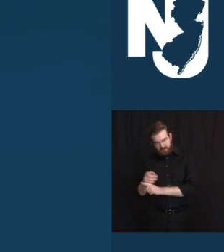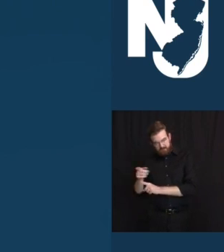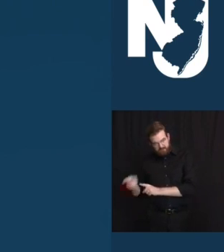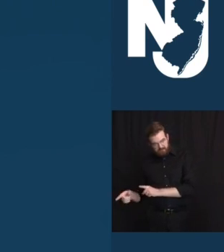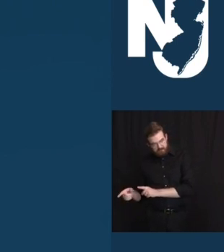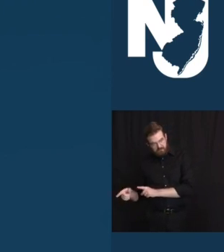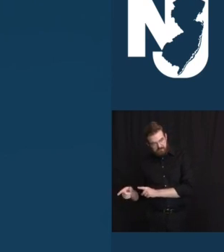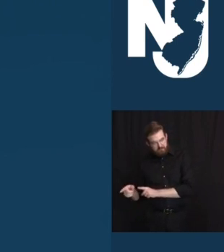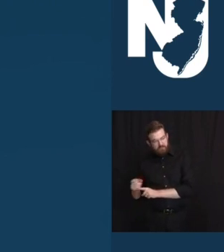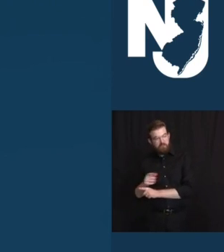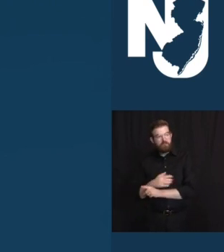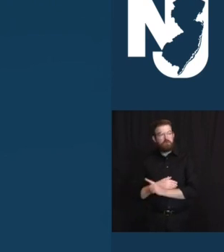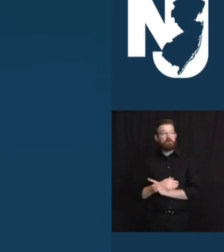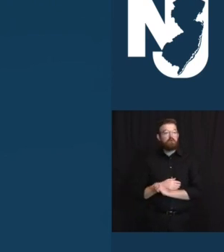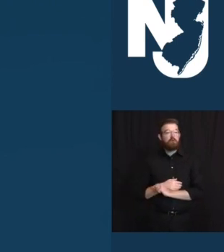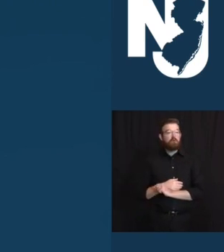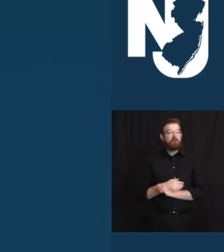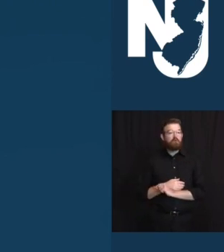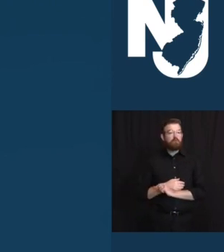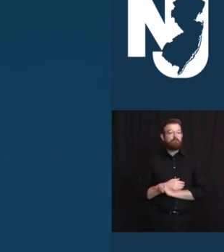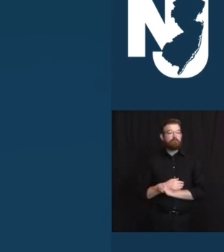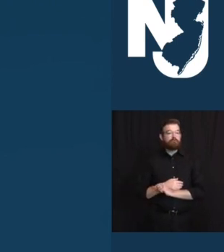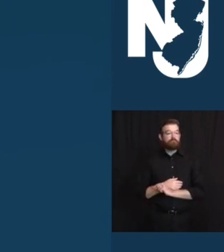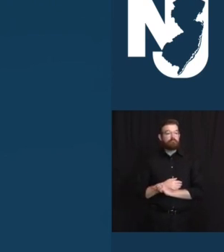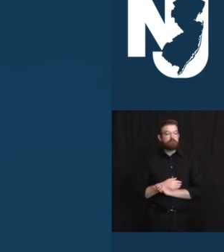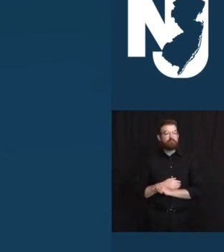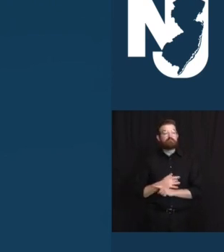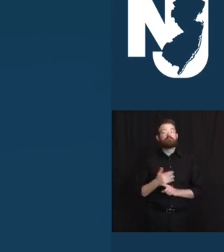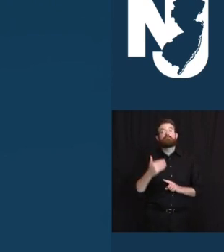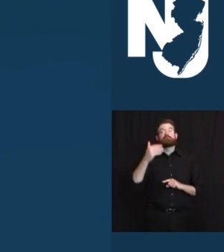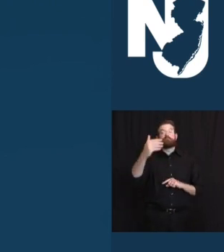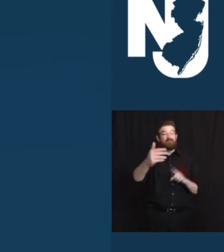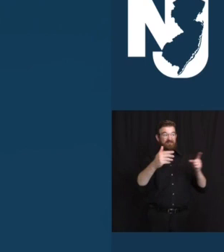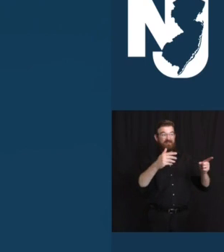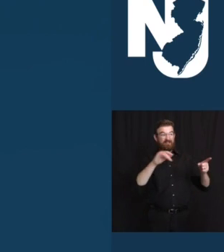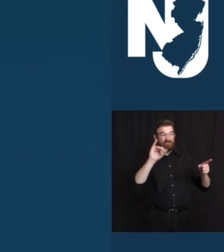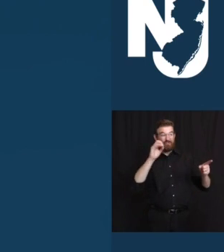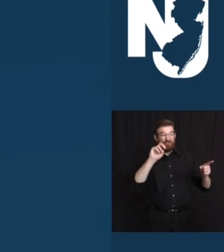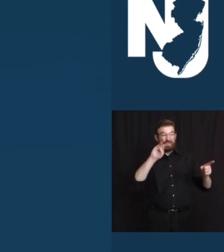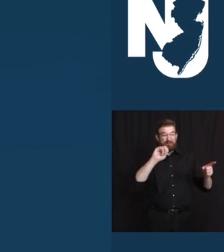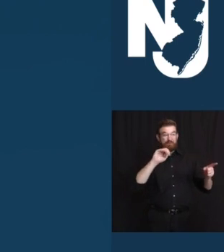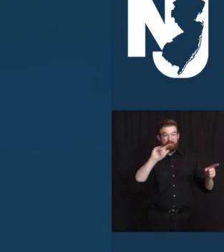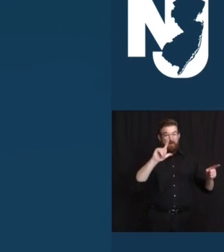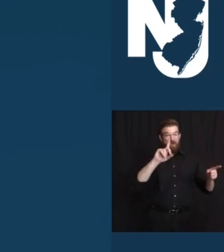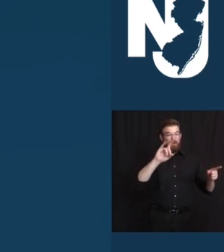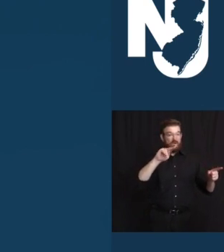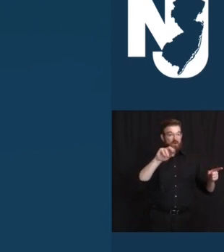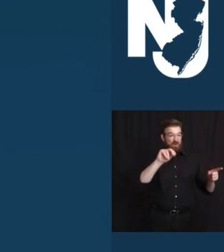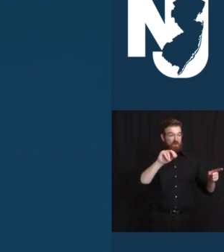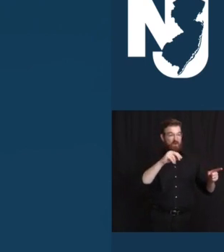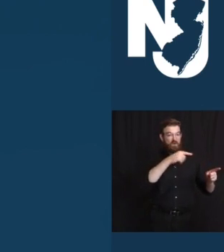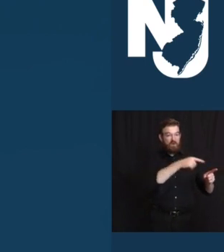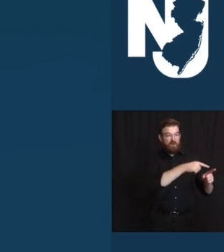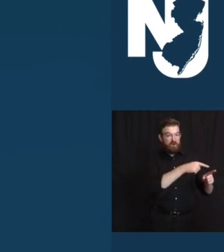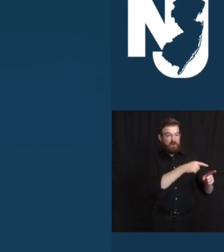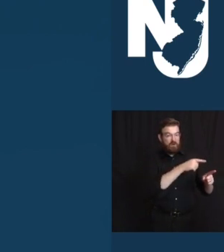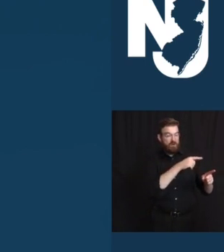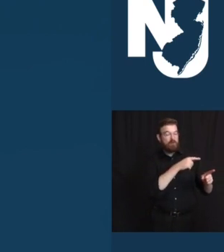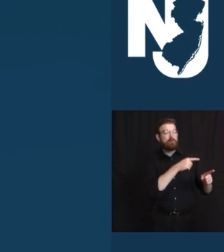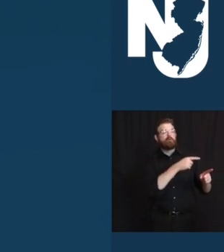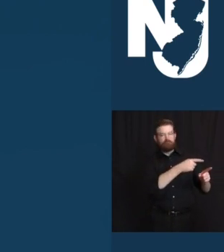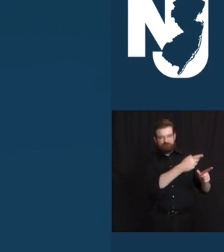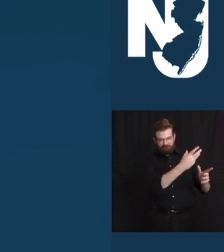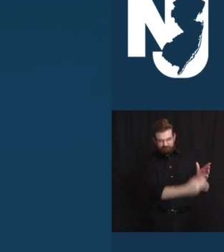10 weeks later, Jenny Baldino also lost her battle with COVID-19. Jenny was born and raised